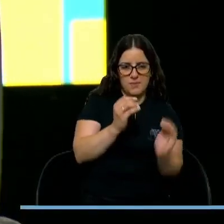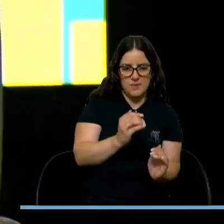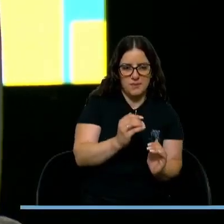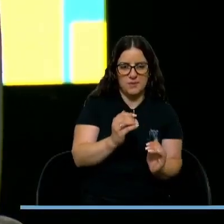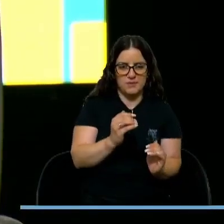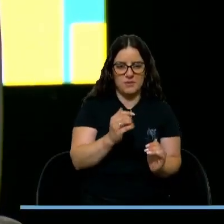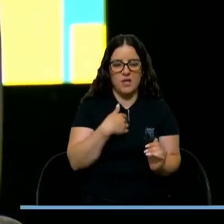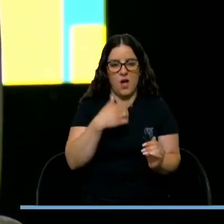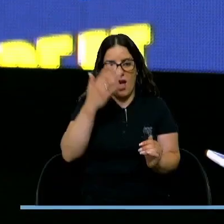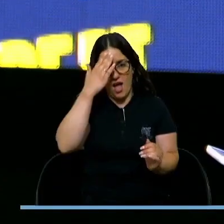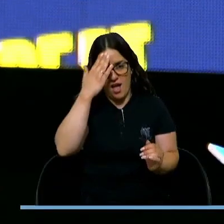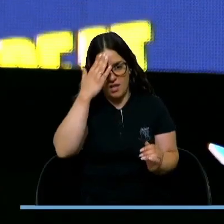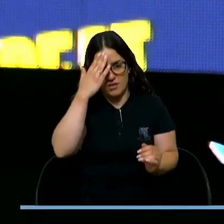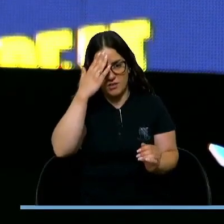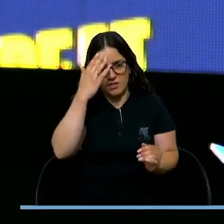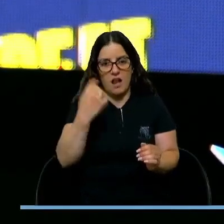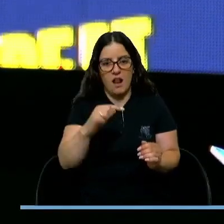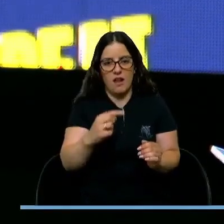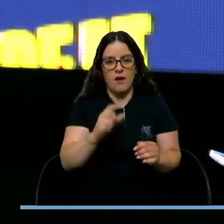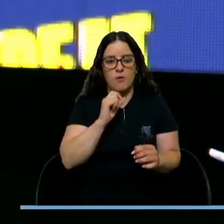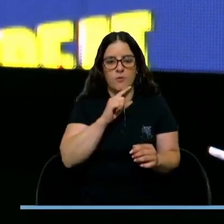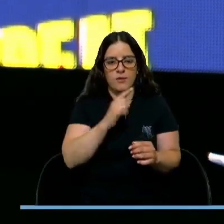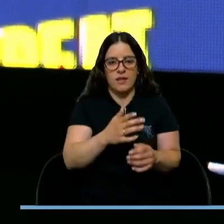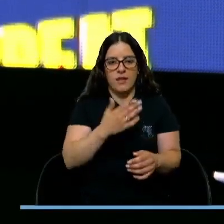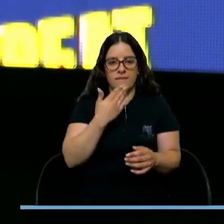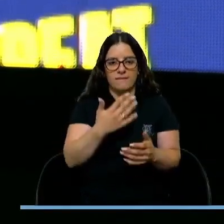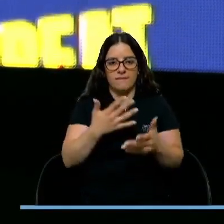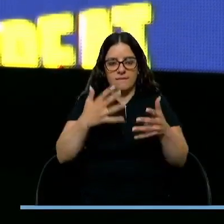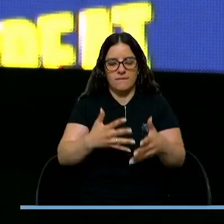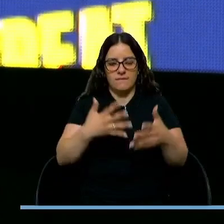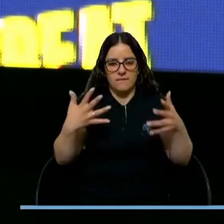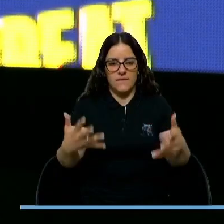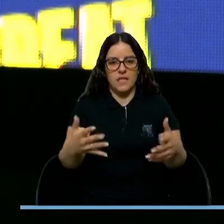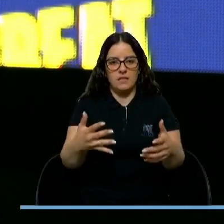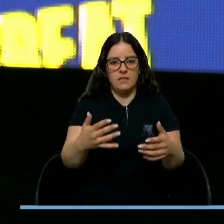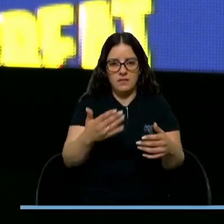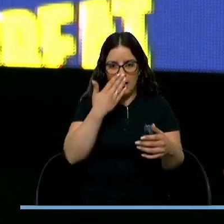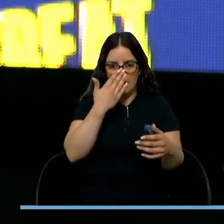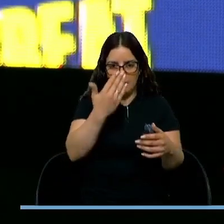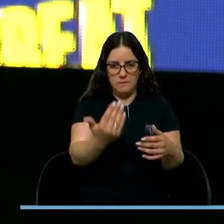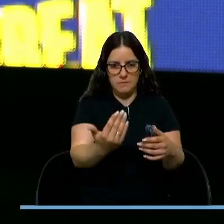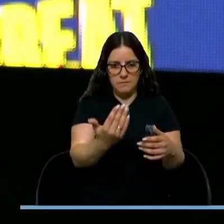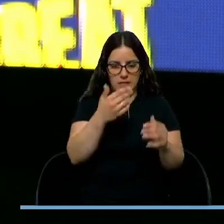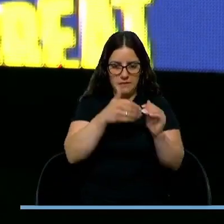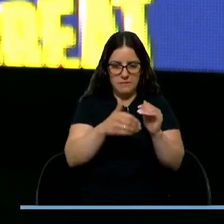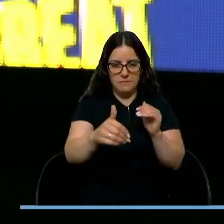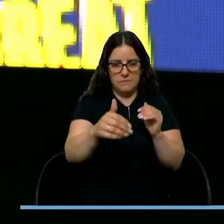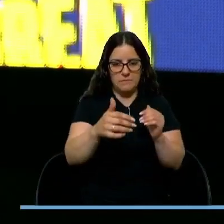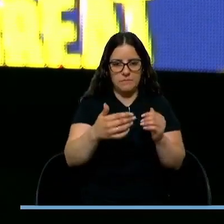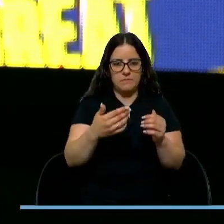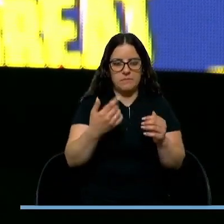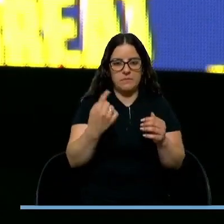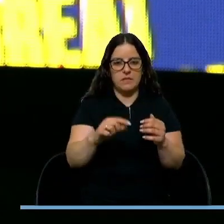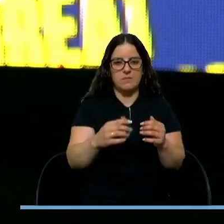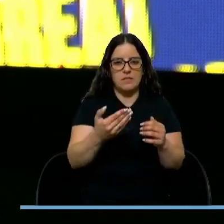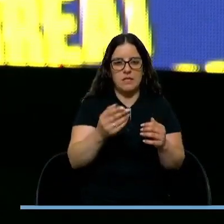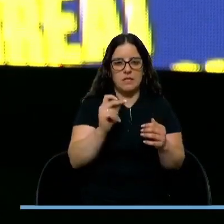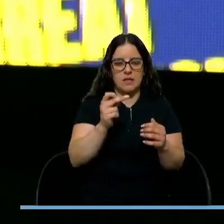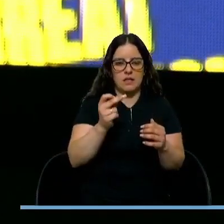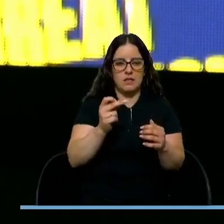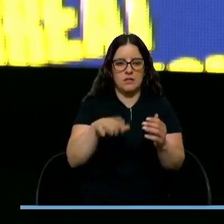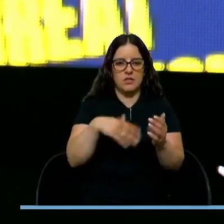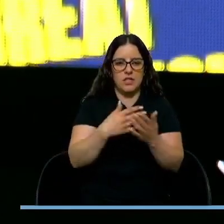I'm not that pessimistic that we're lagging behind, but we have great opportunities that still lie ahead. That is